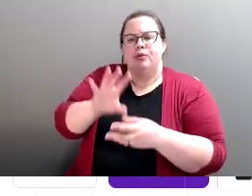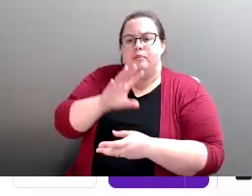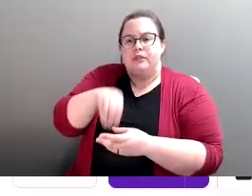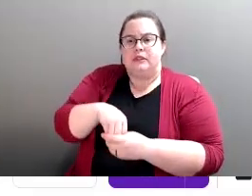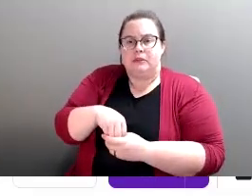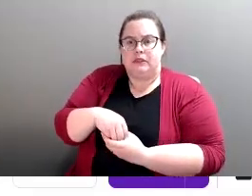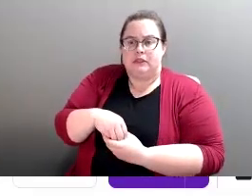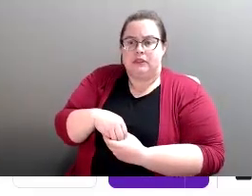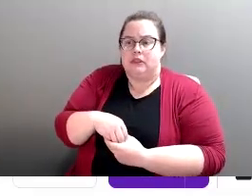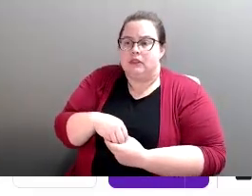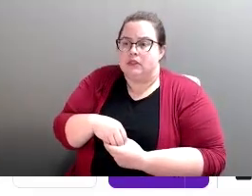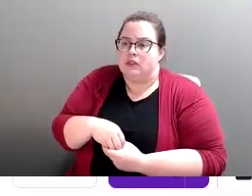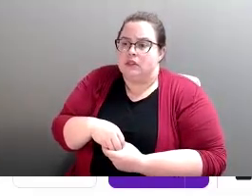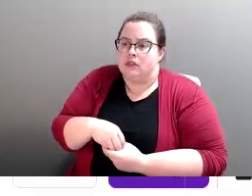participated?